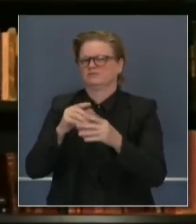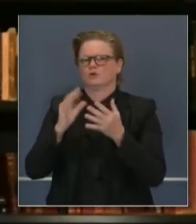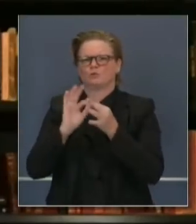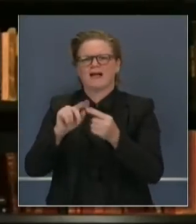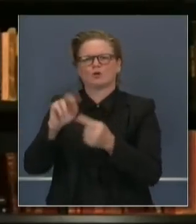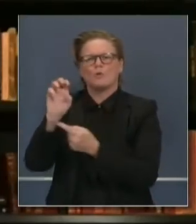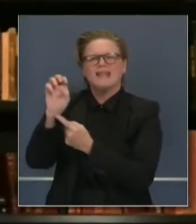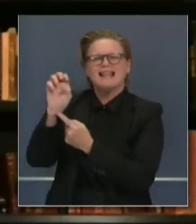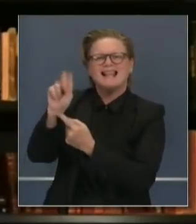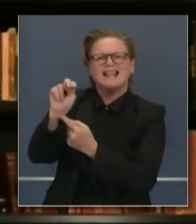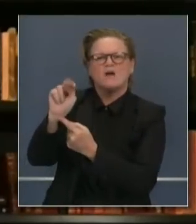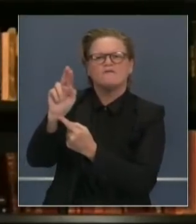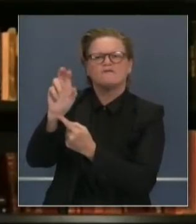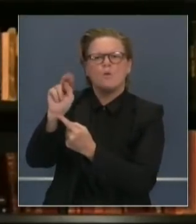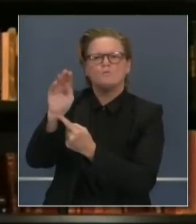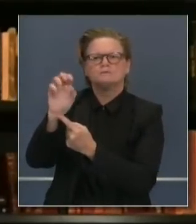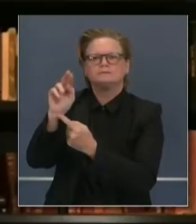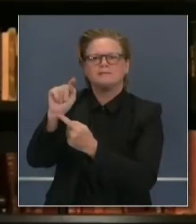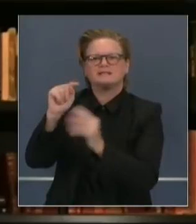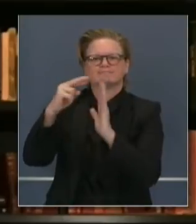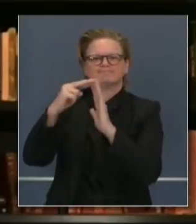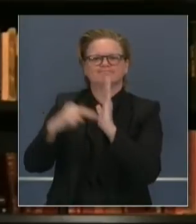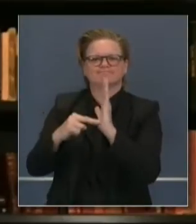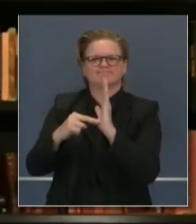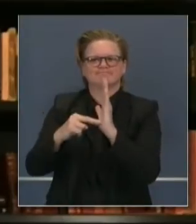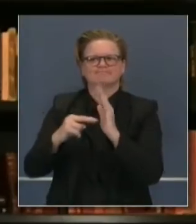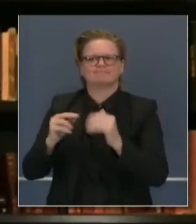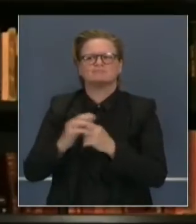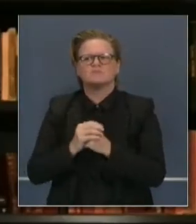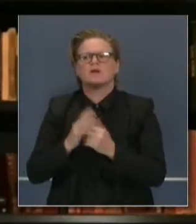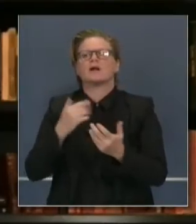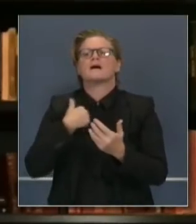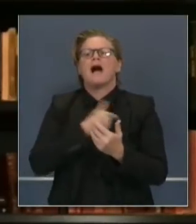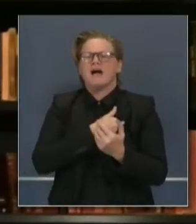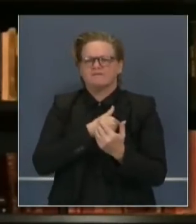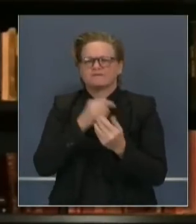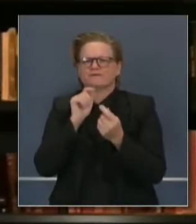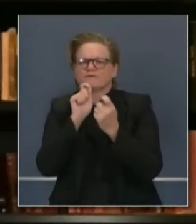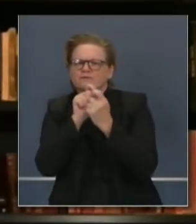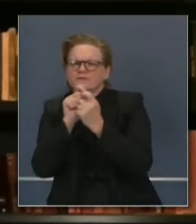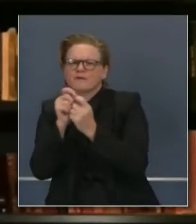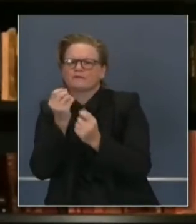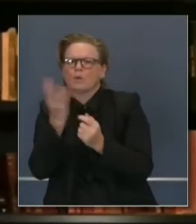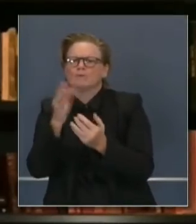overwhelming support for enforcement. We're seeing a few exceptions, a few folks that just,